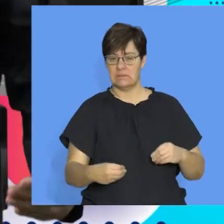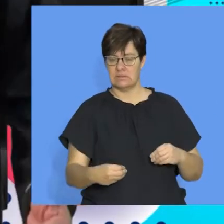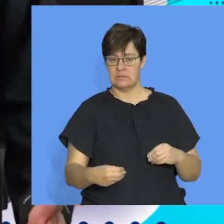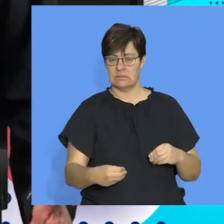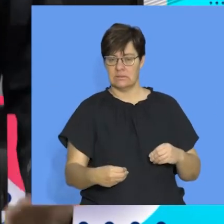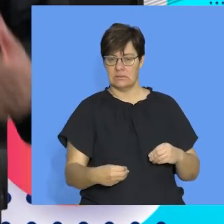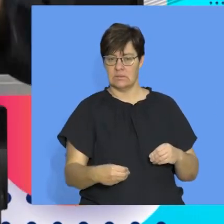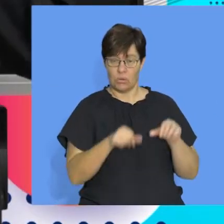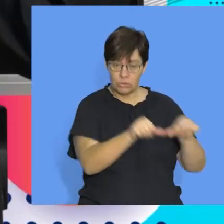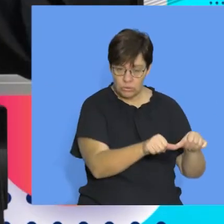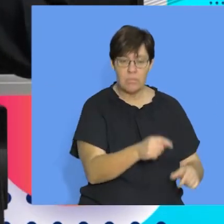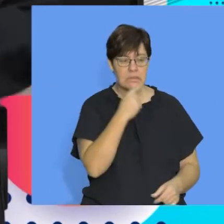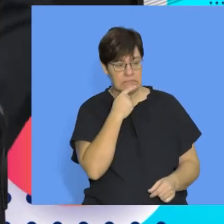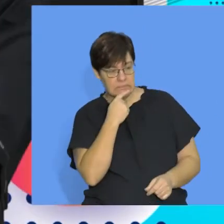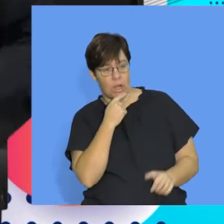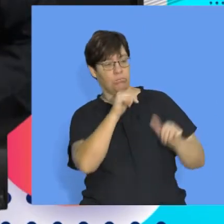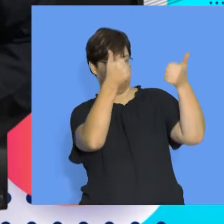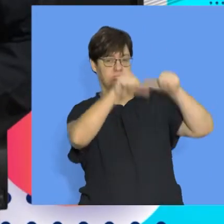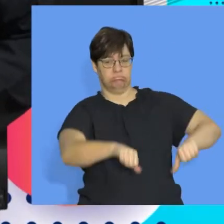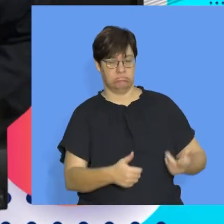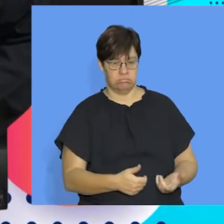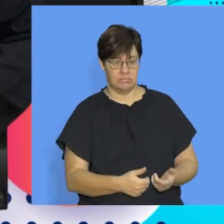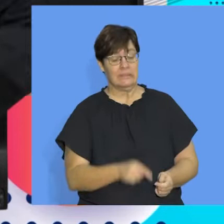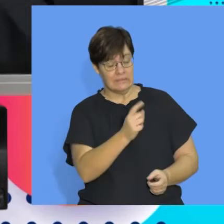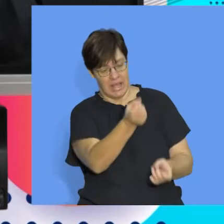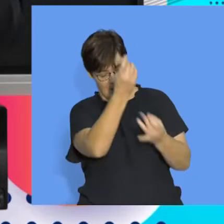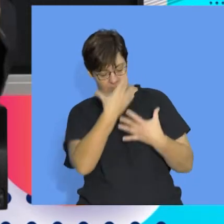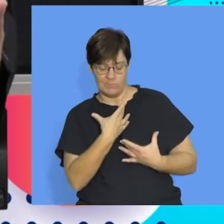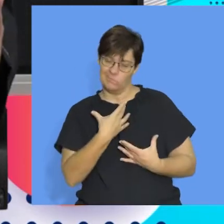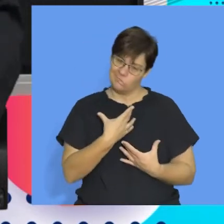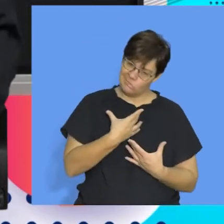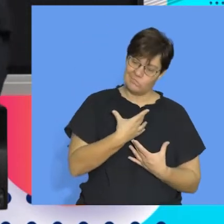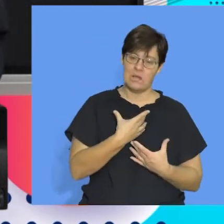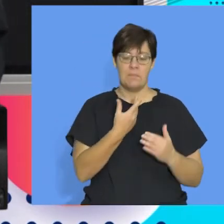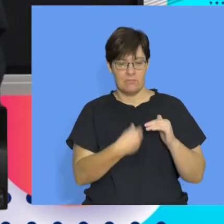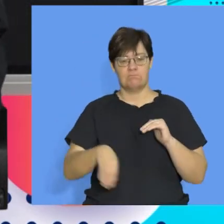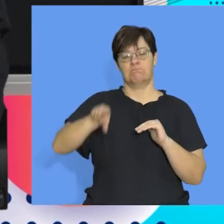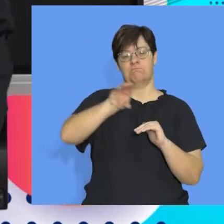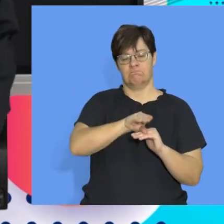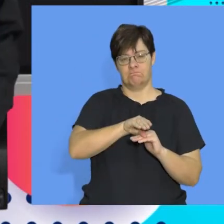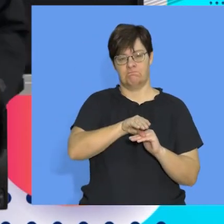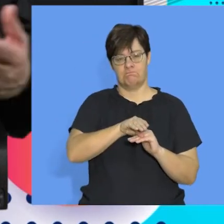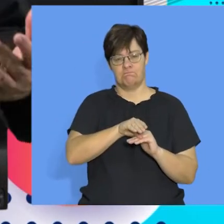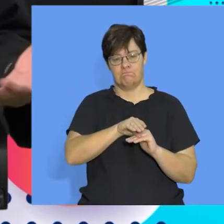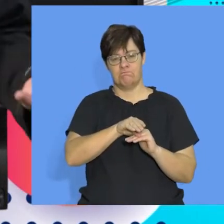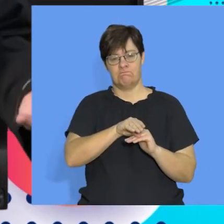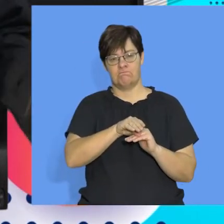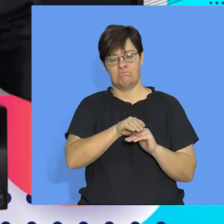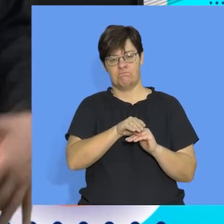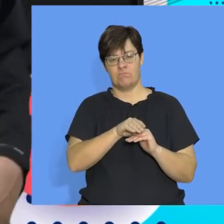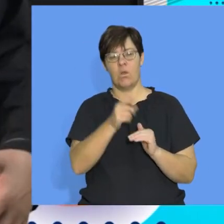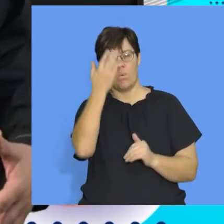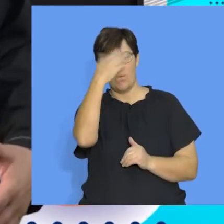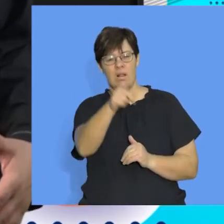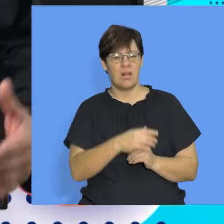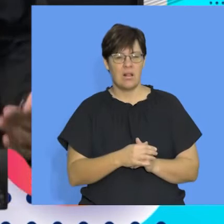that will then inform you as to what your markups have to be, what your percentage, when you do those other